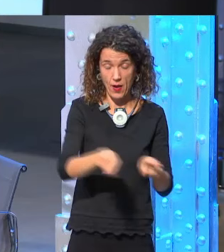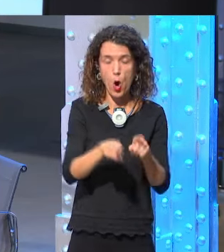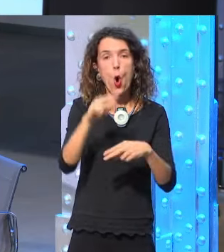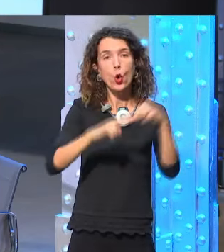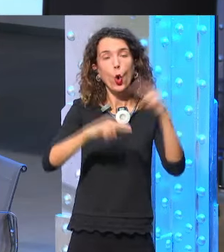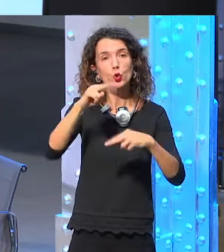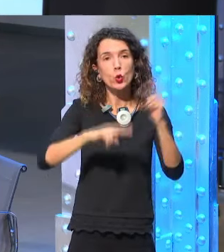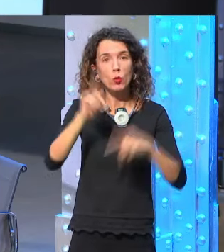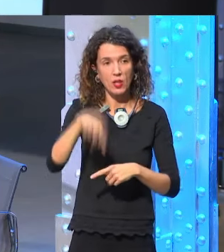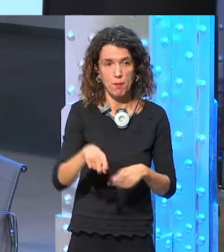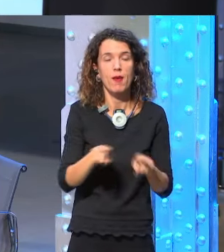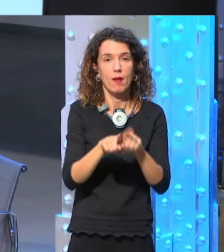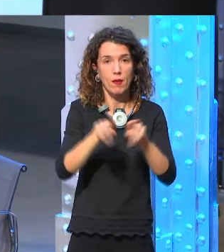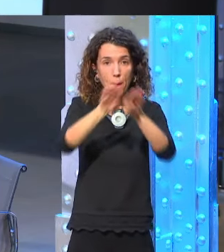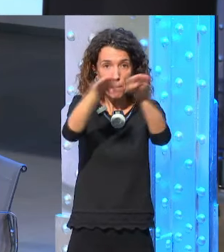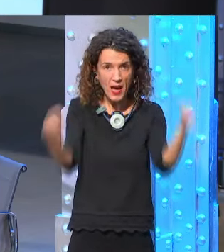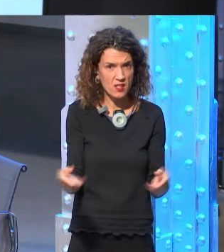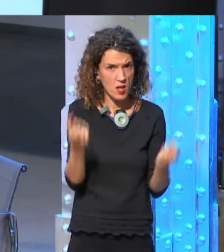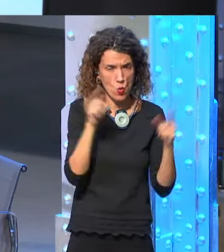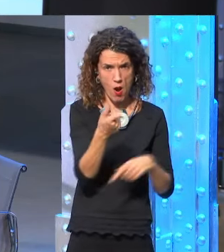Vitra collection.